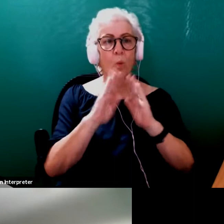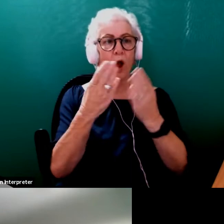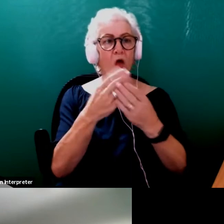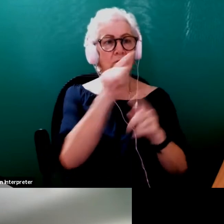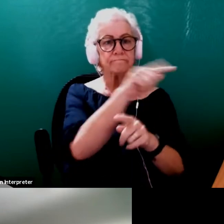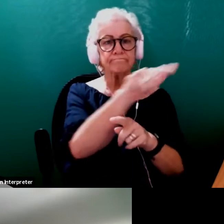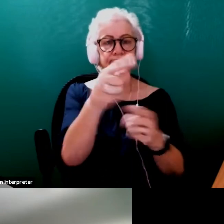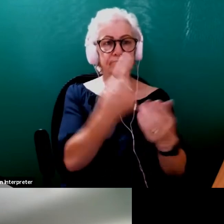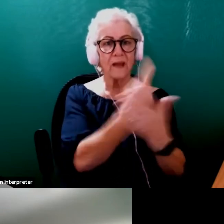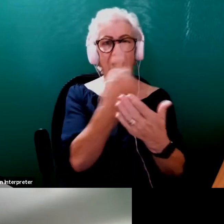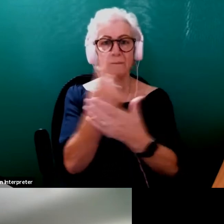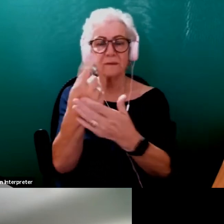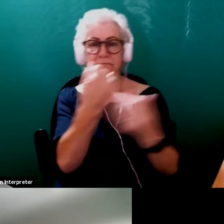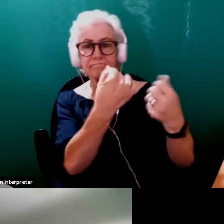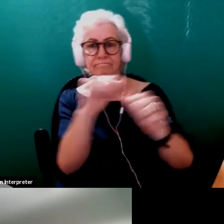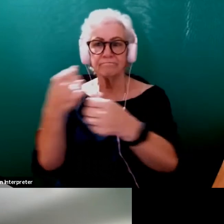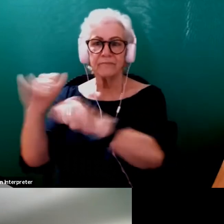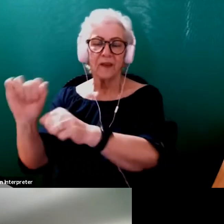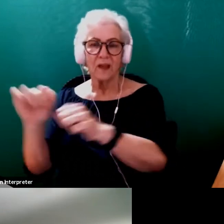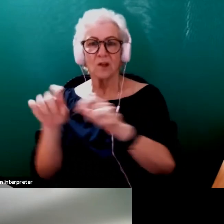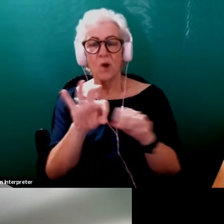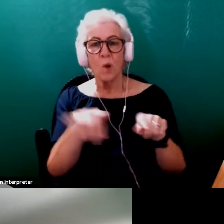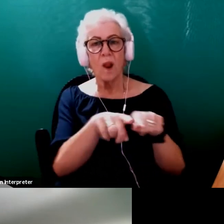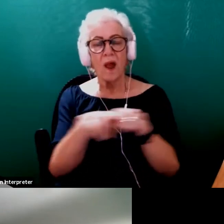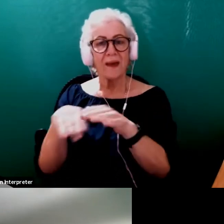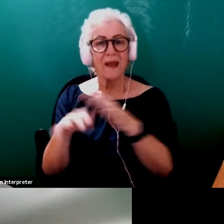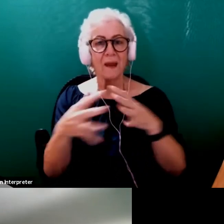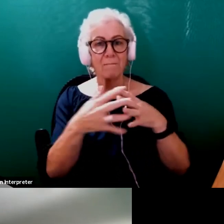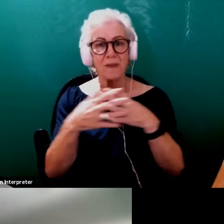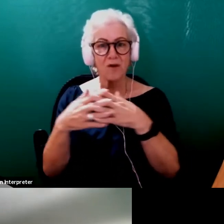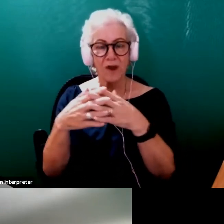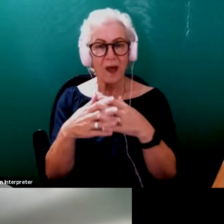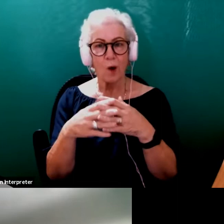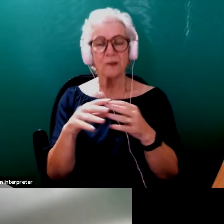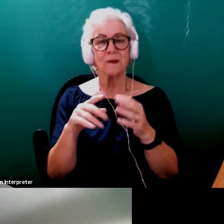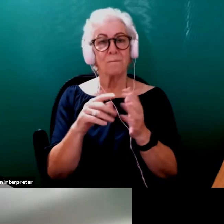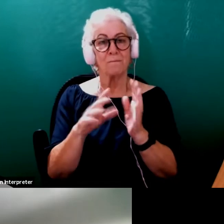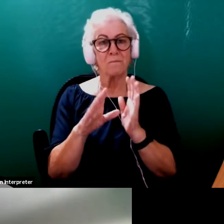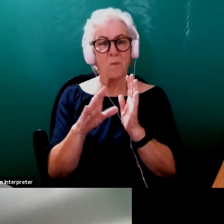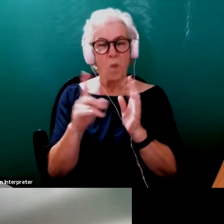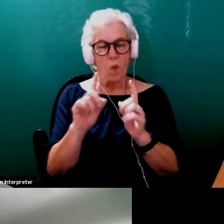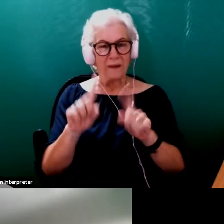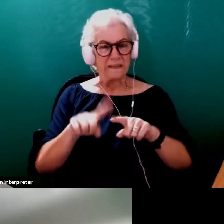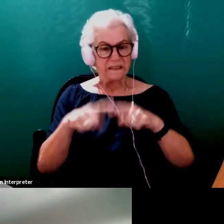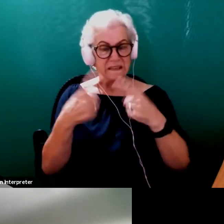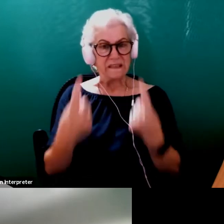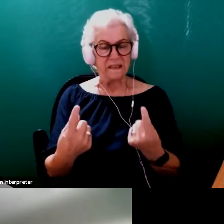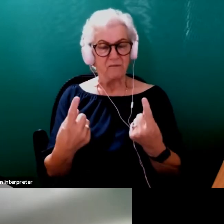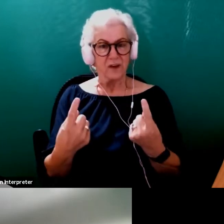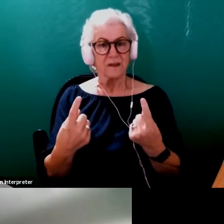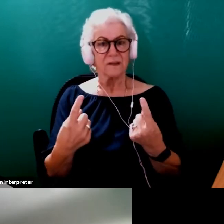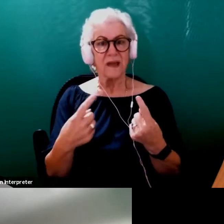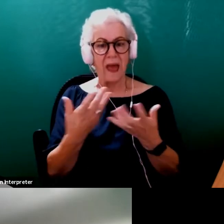if you like, for the situation that you are seeing in the US? What is so different about the